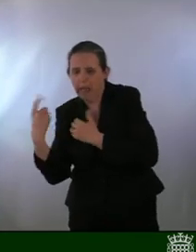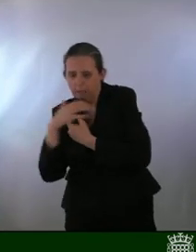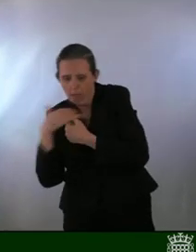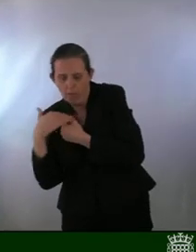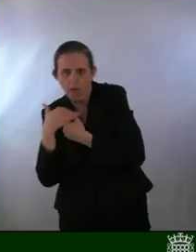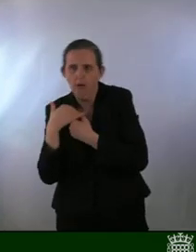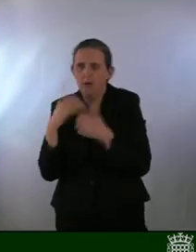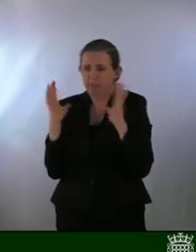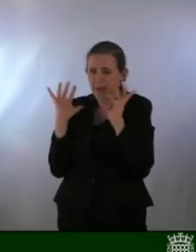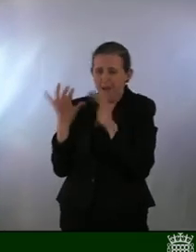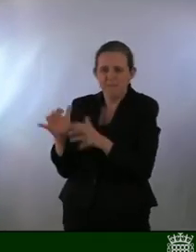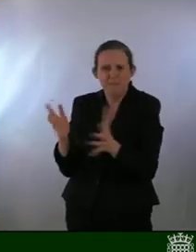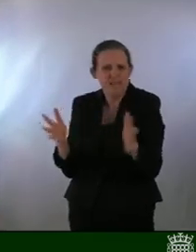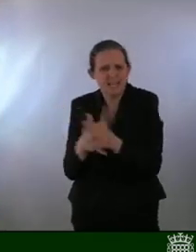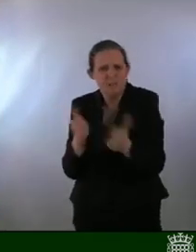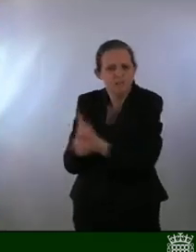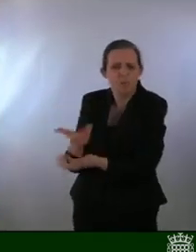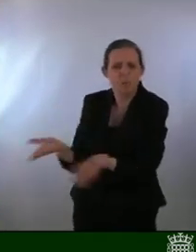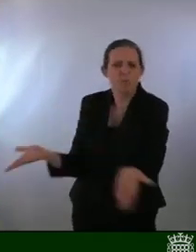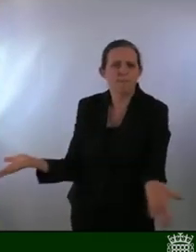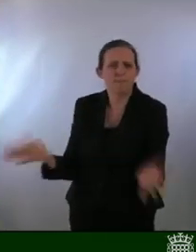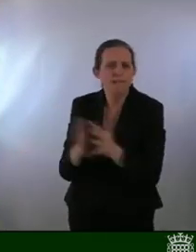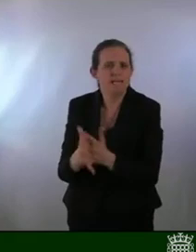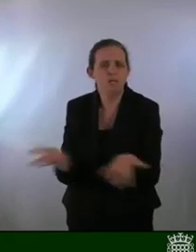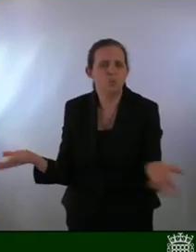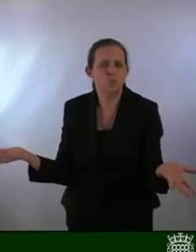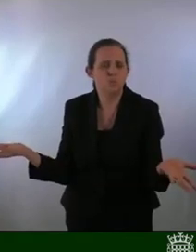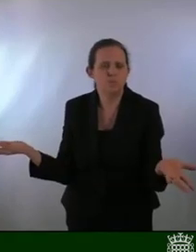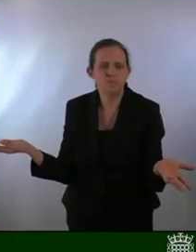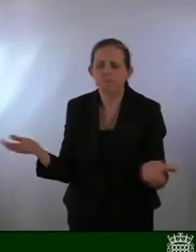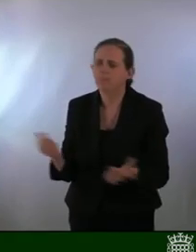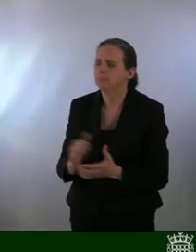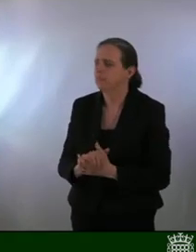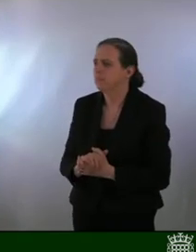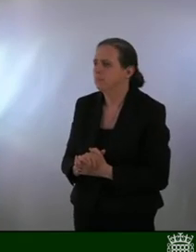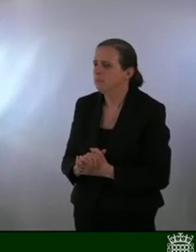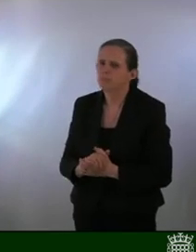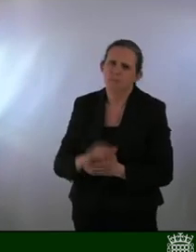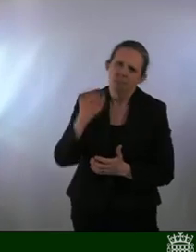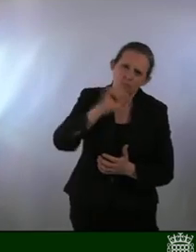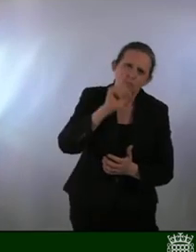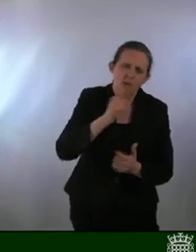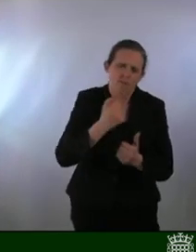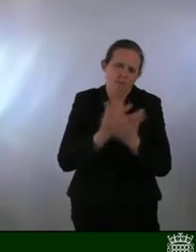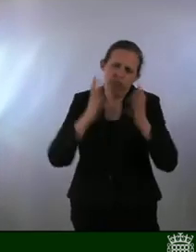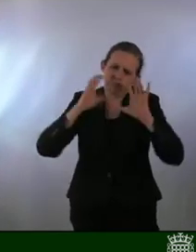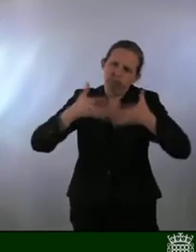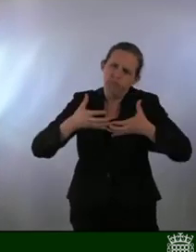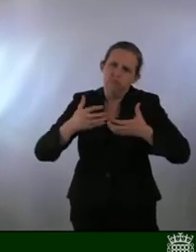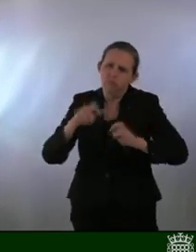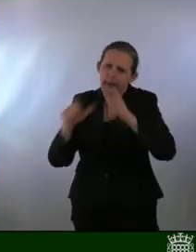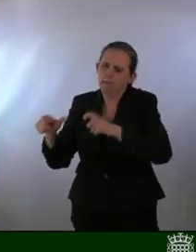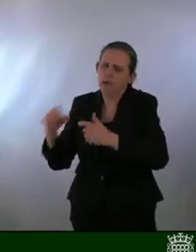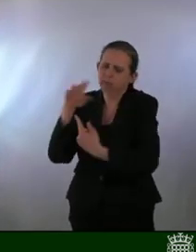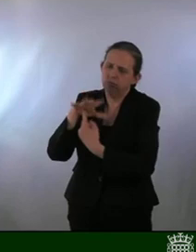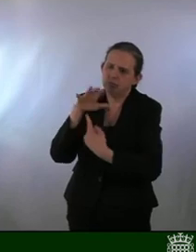of State going to do about those people? Yes, of course, we're incredibly concerned about this, and this is